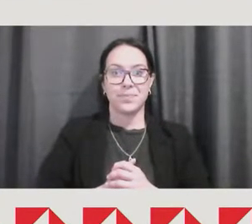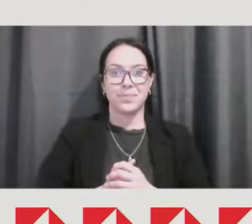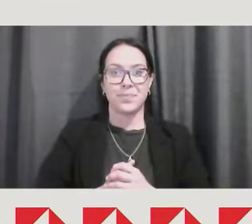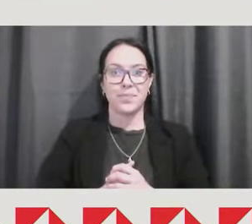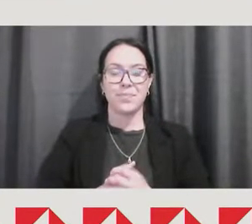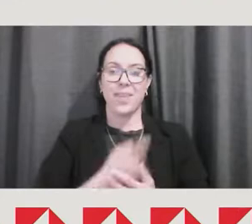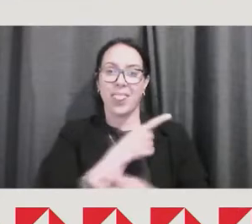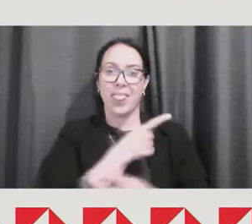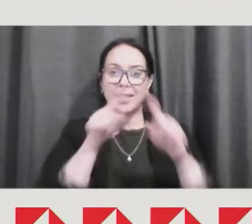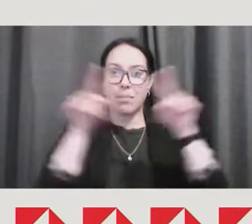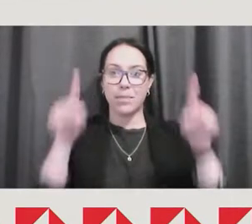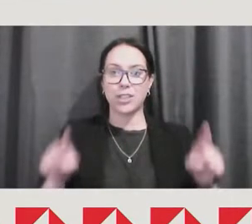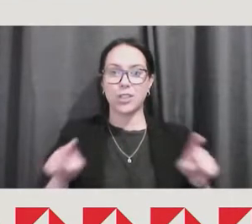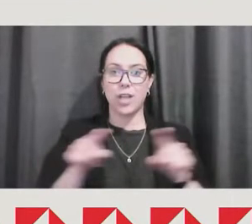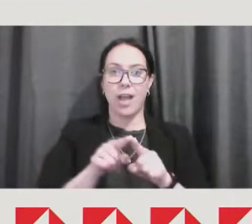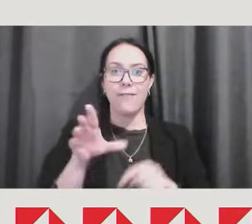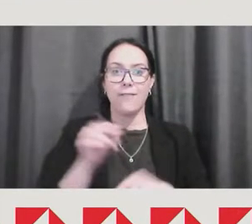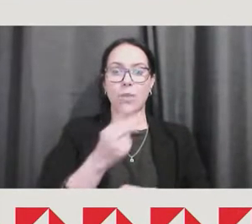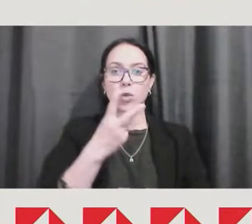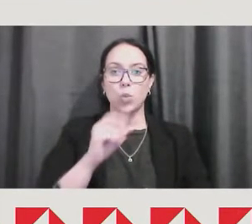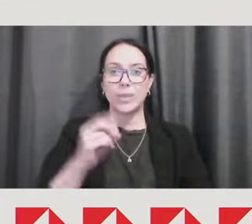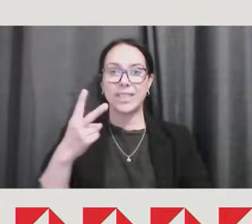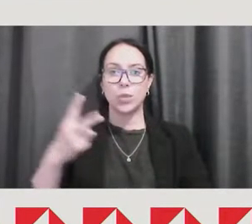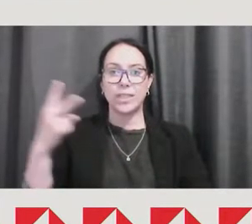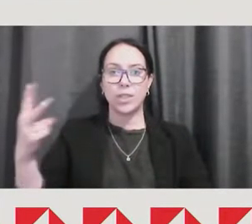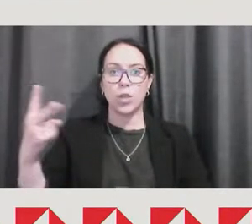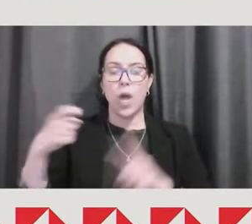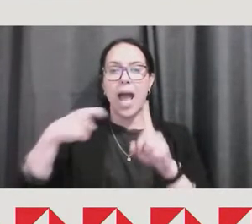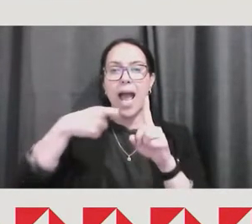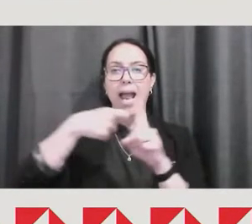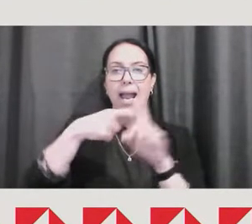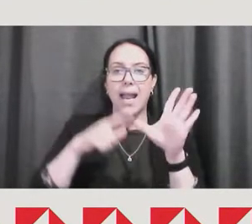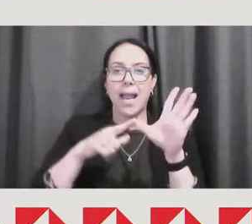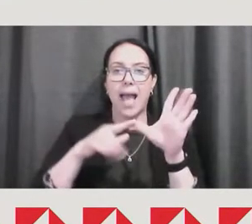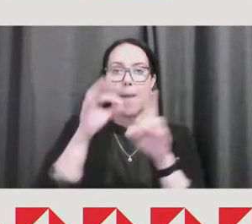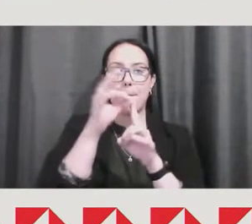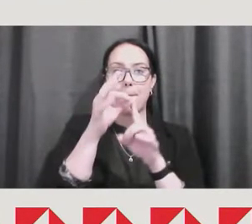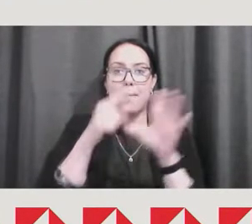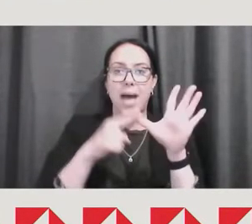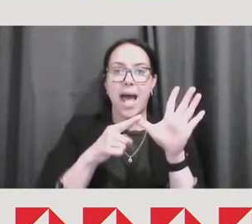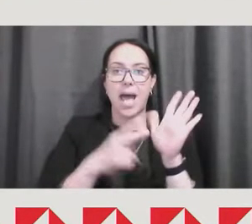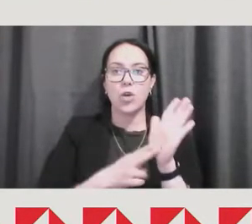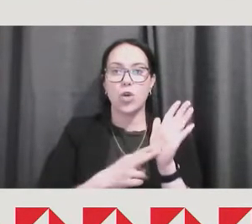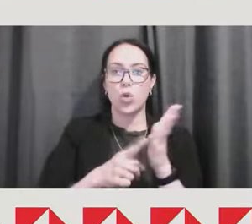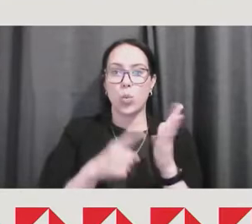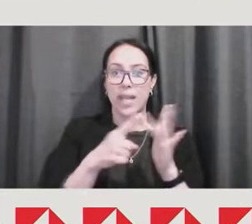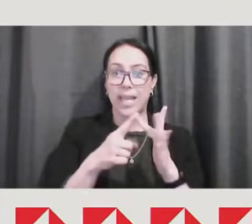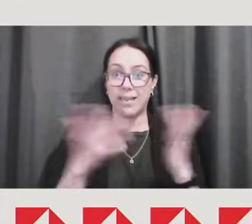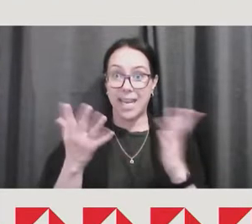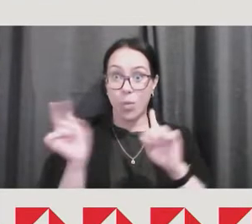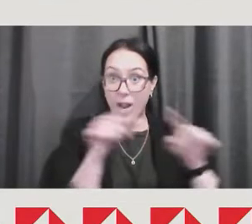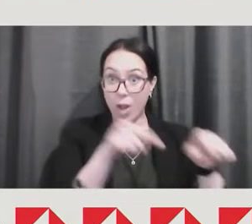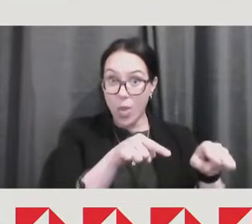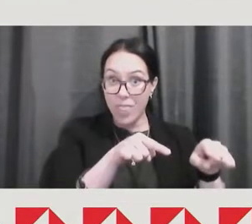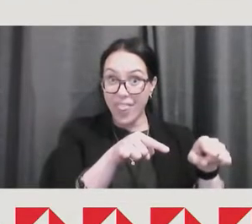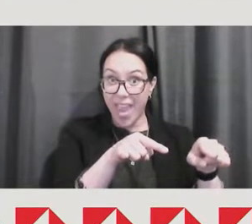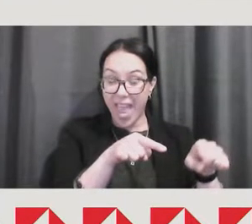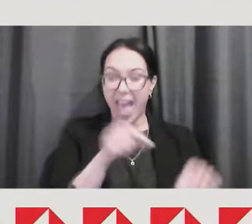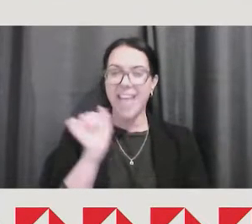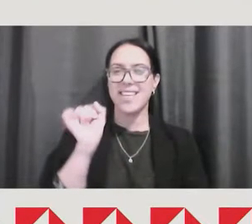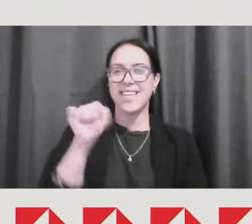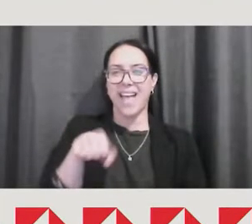this picture is from kapanui 2022. did anybody go to kapanui or perhaps compete yes again